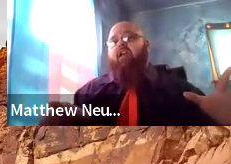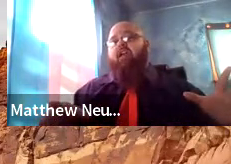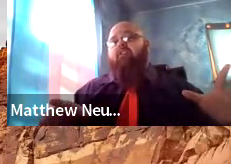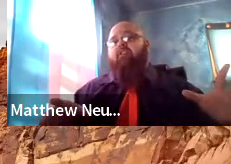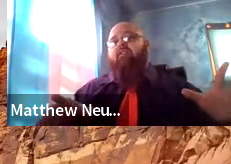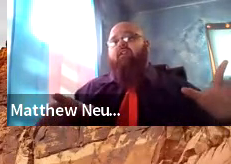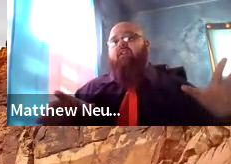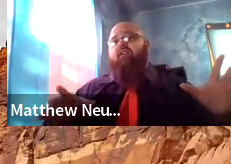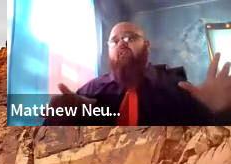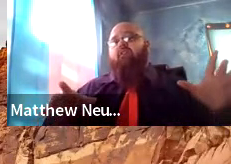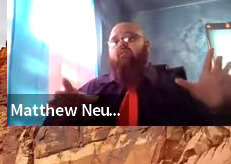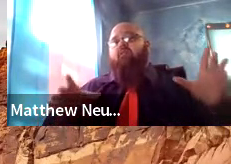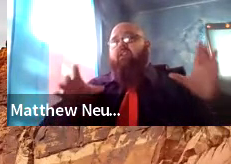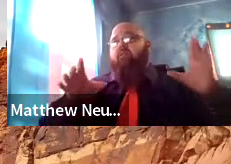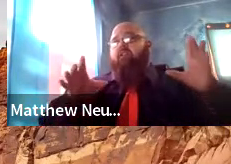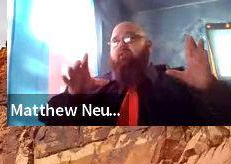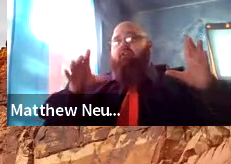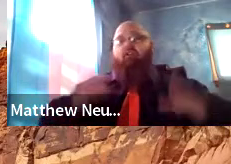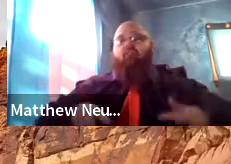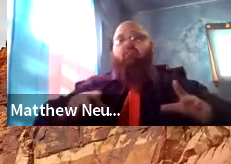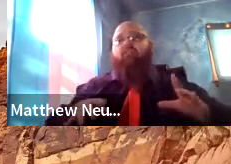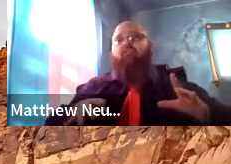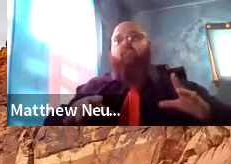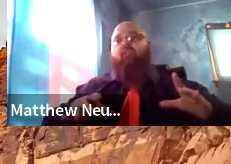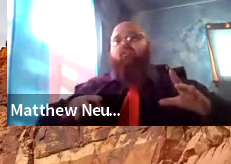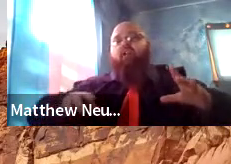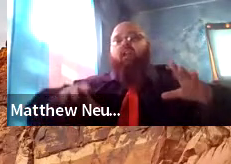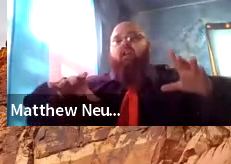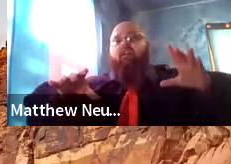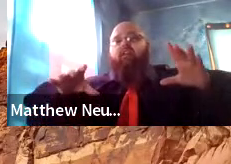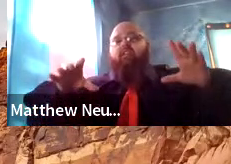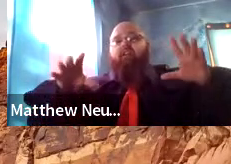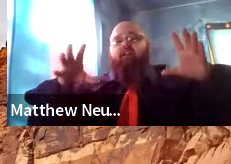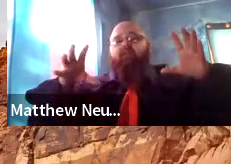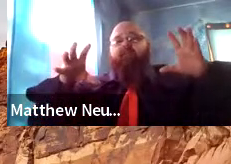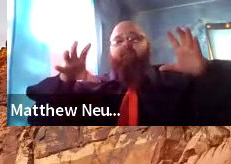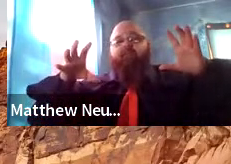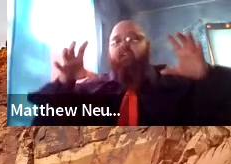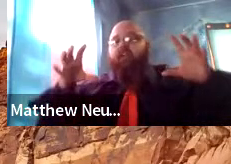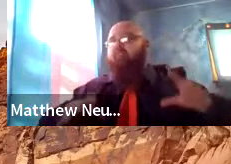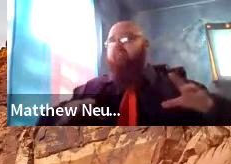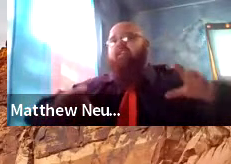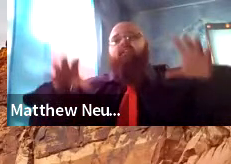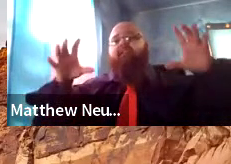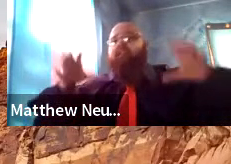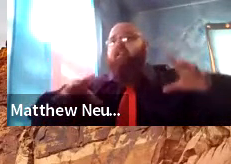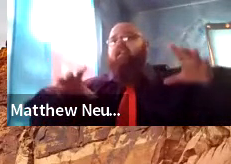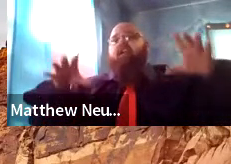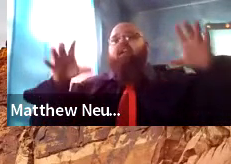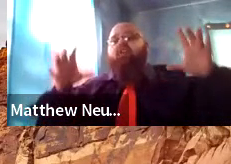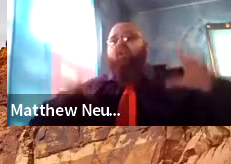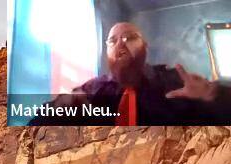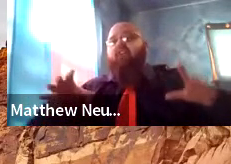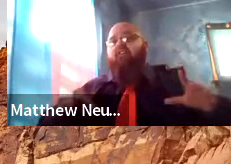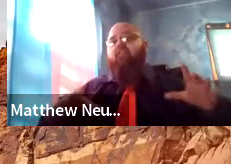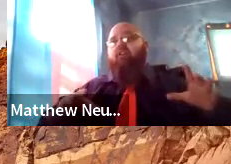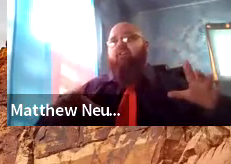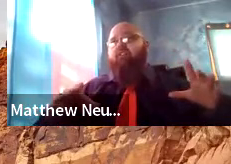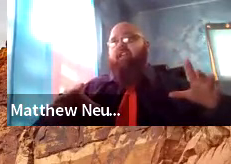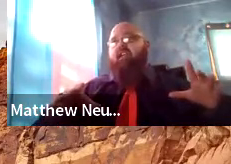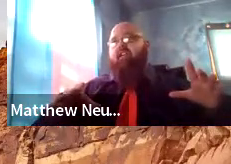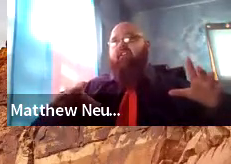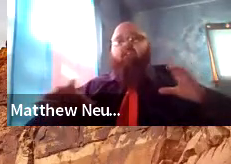And so when you are moving forward as government, state, you have